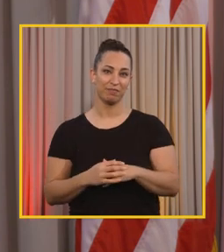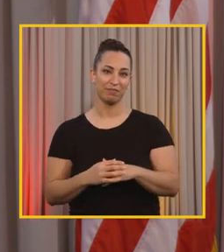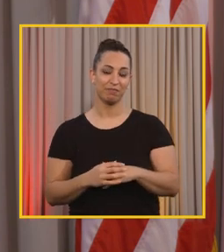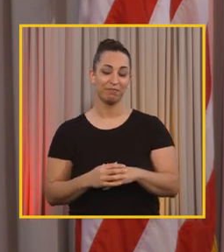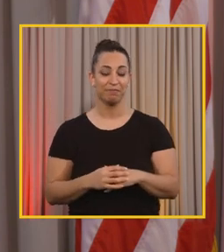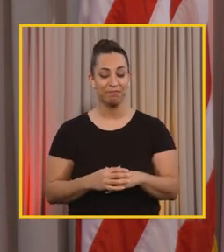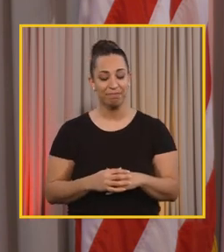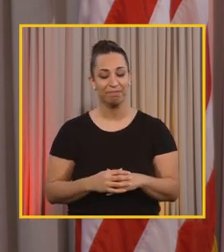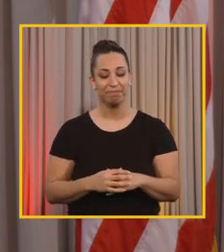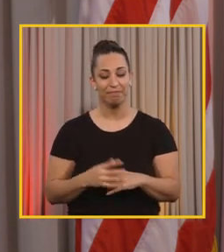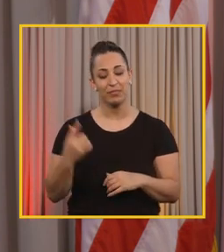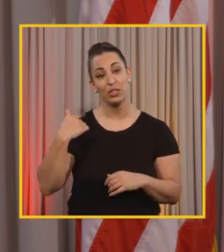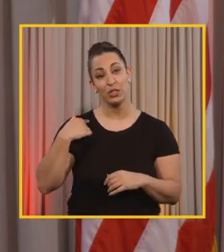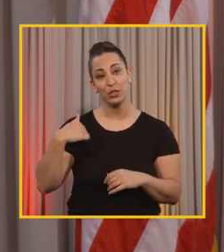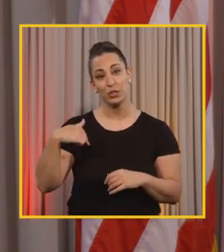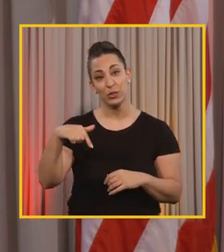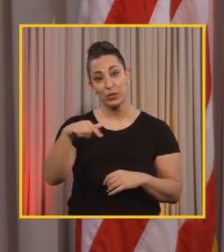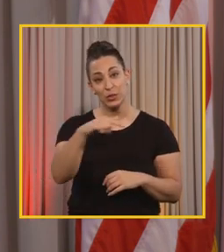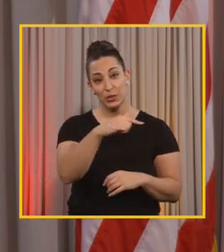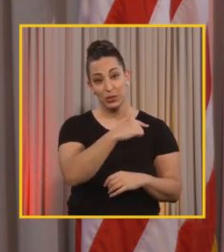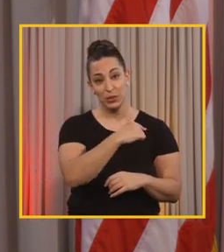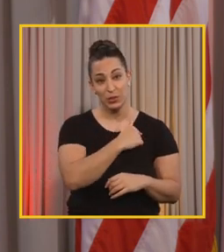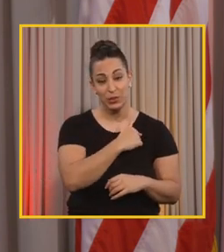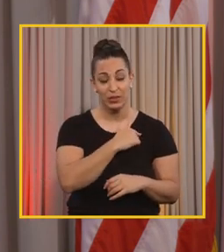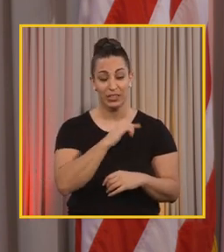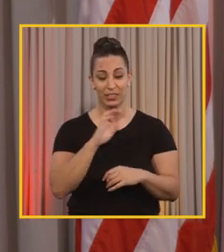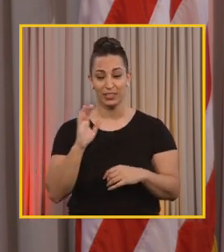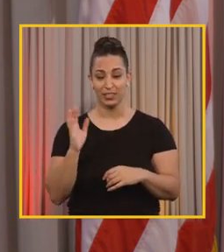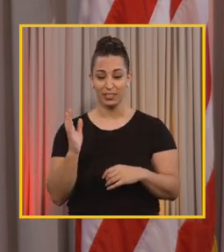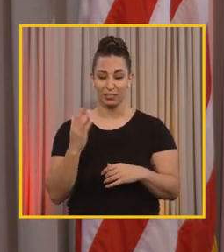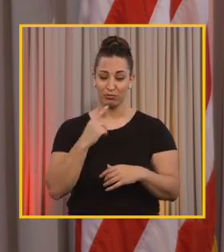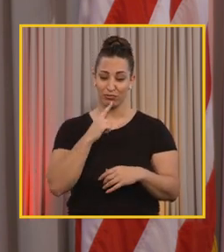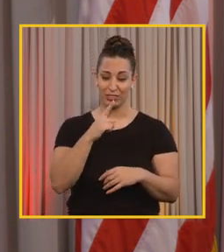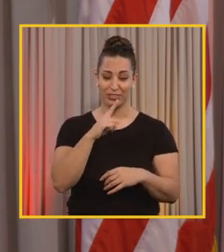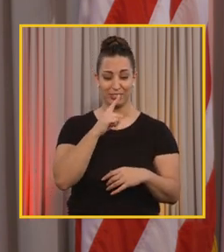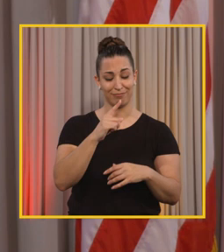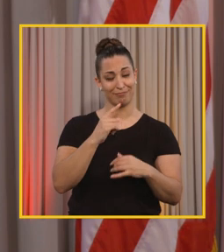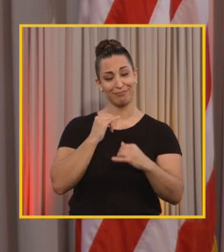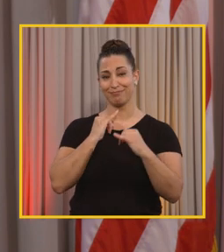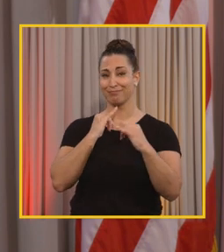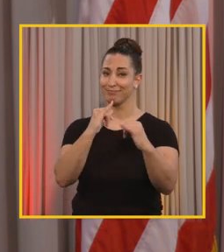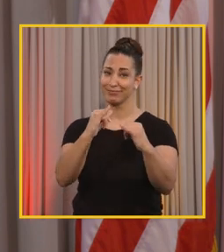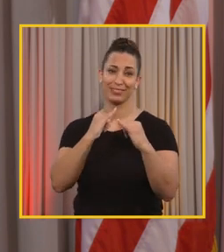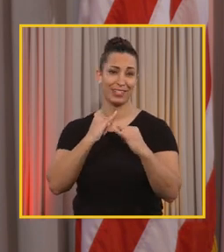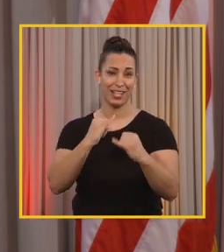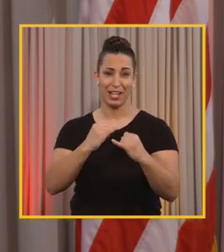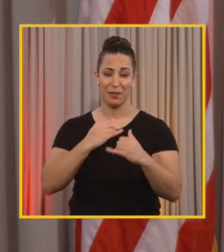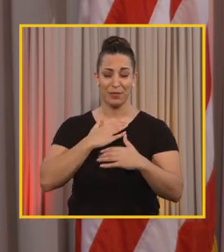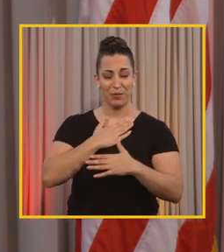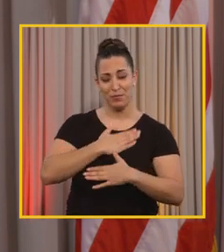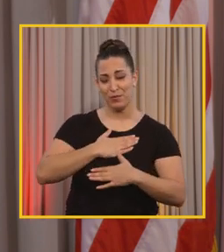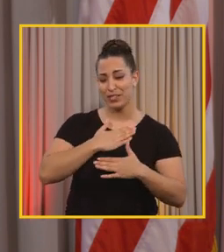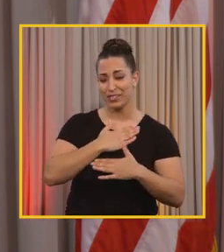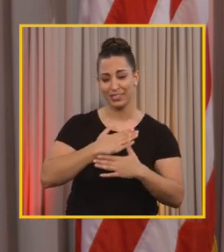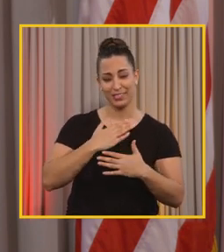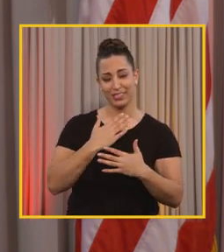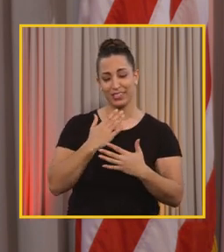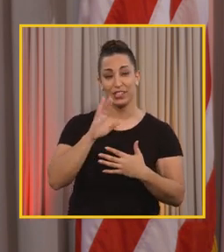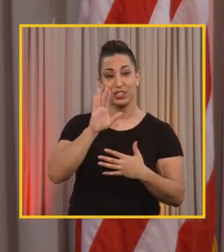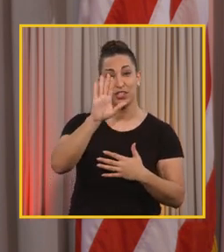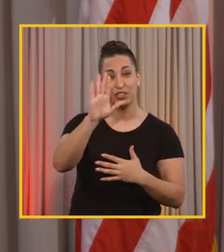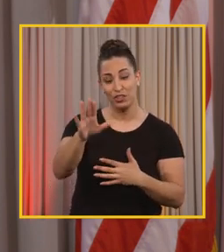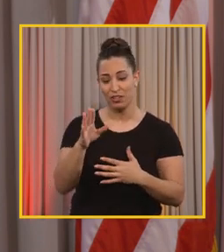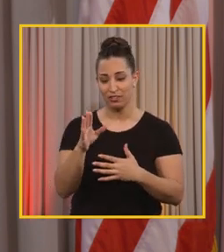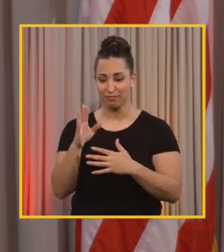sacrifices of your parents who believed in and supported your education. And